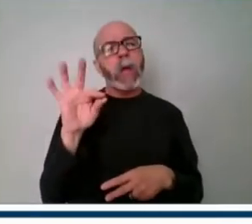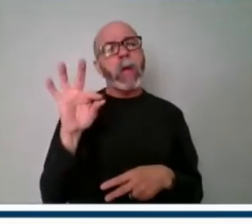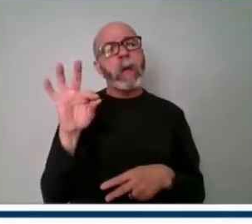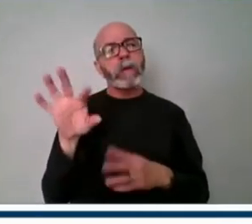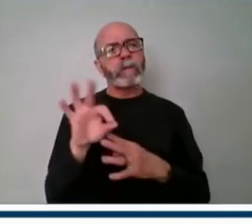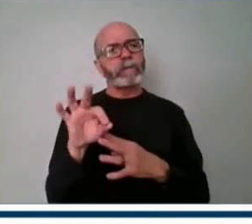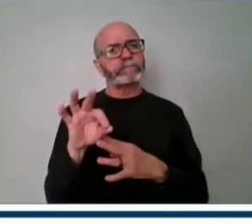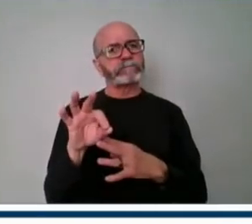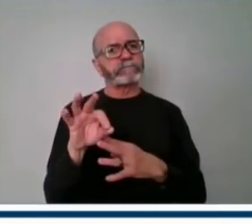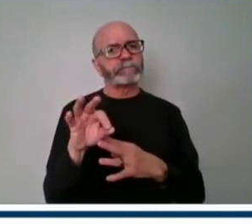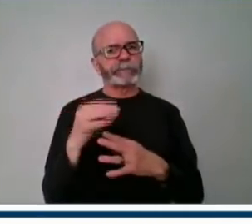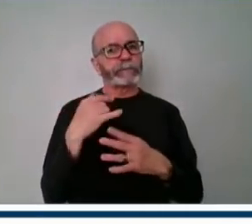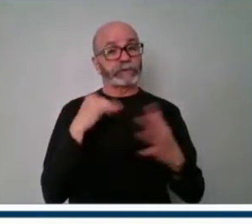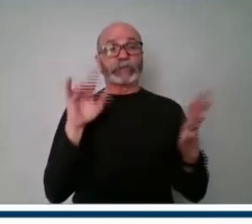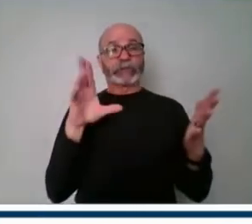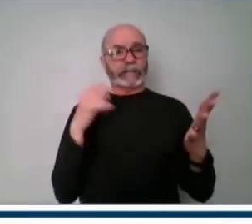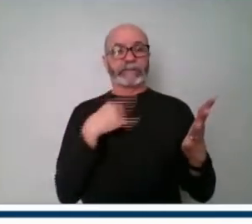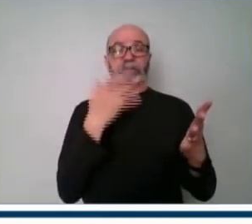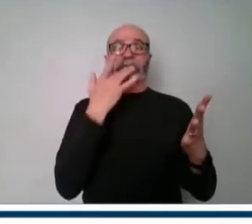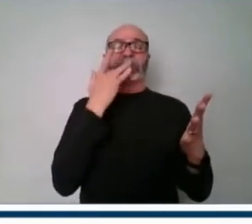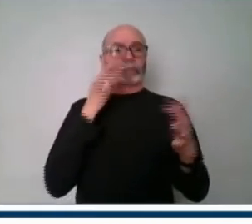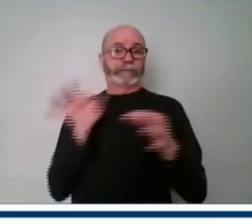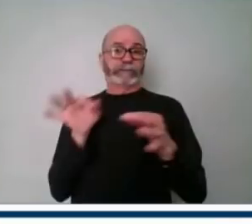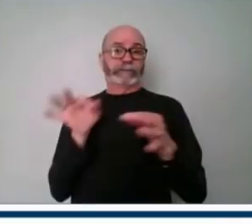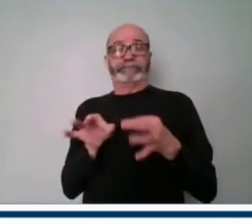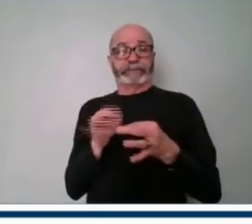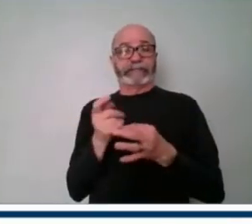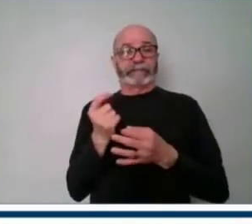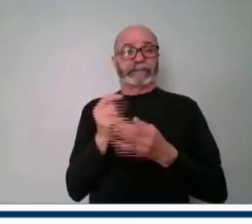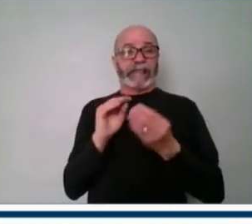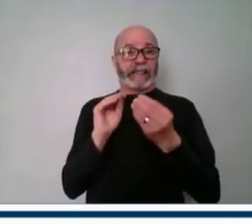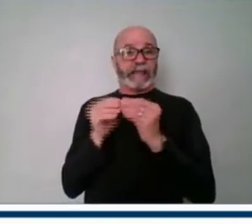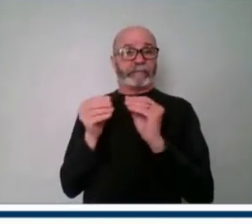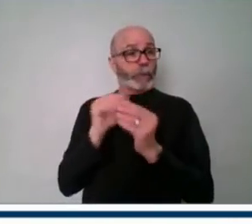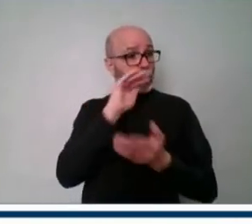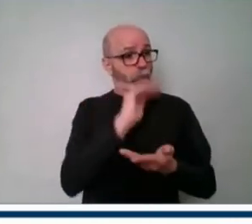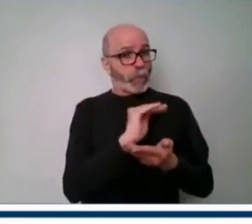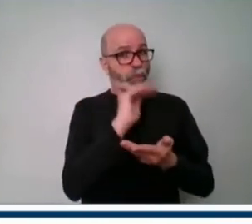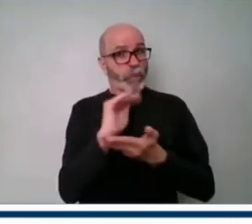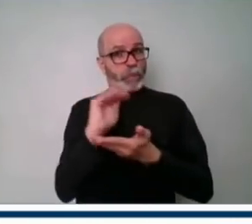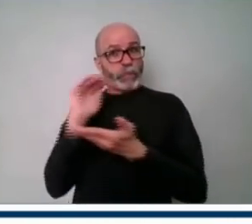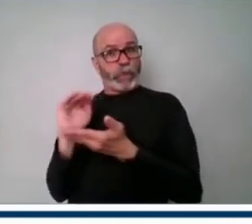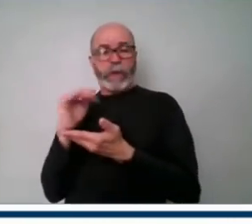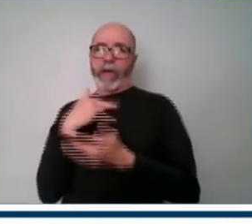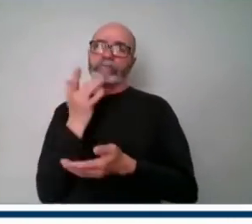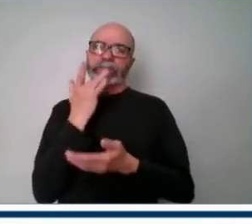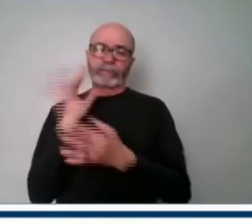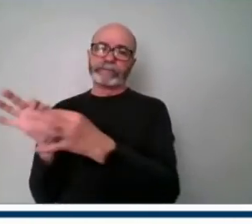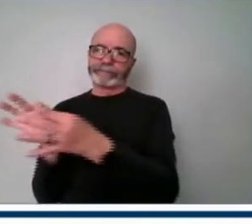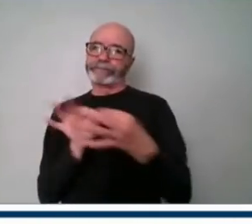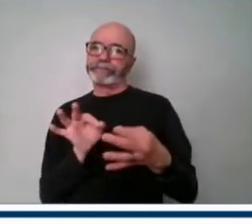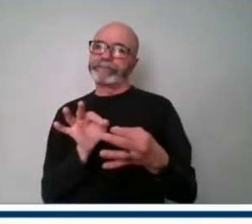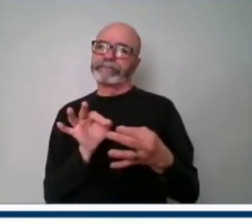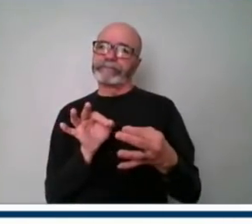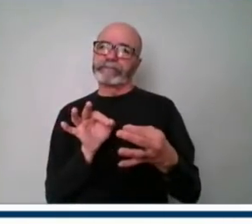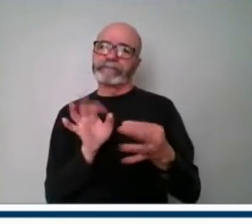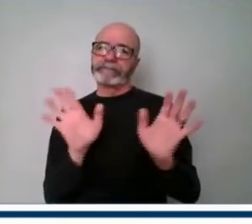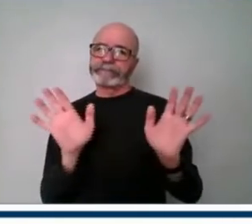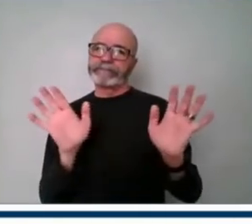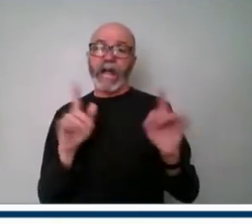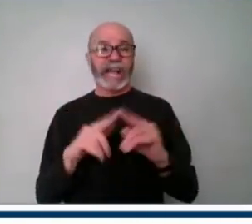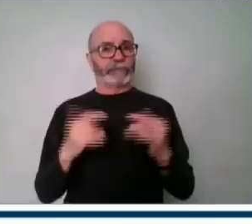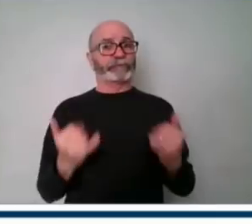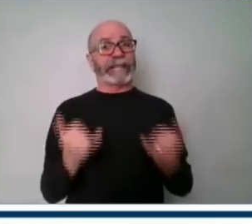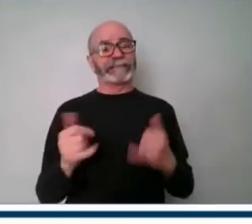if our epidemiology does well, but that's the latest date we're looking at. That's all the time we have for